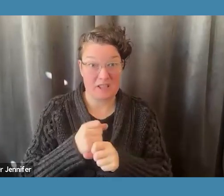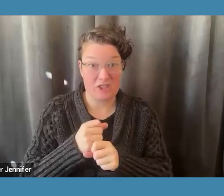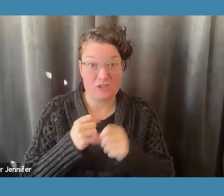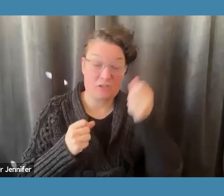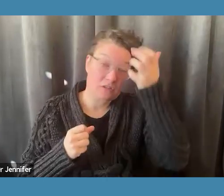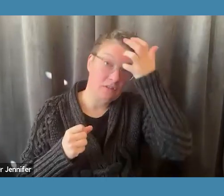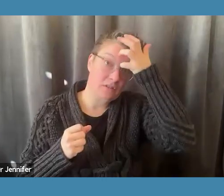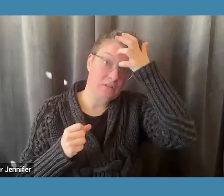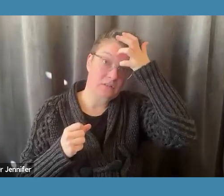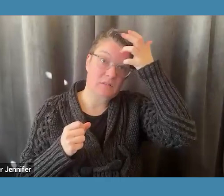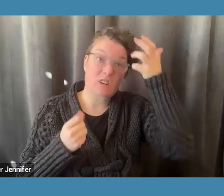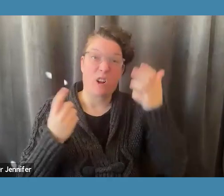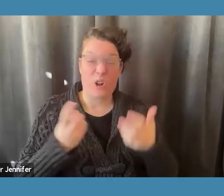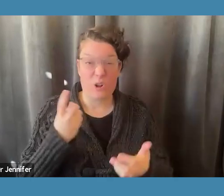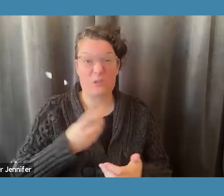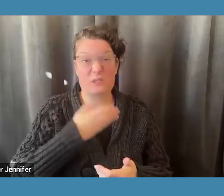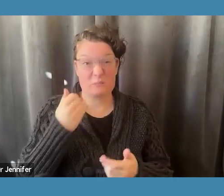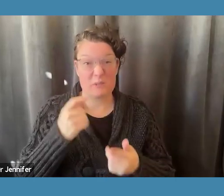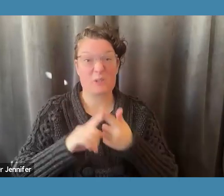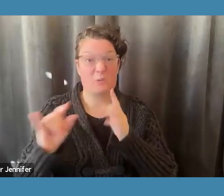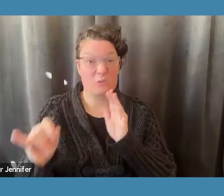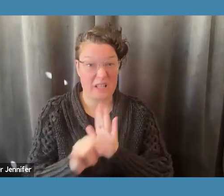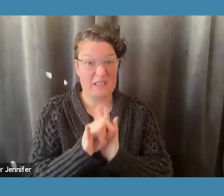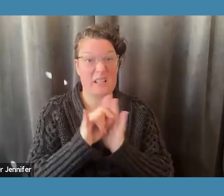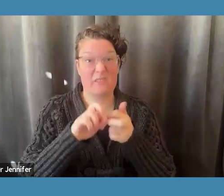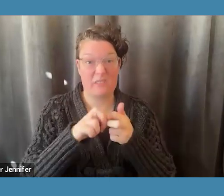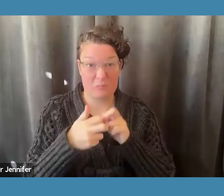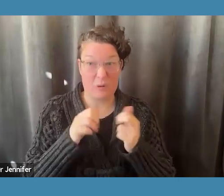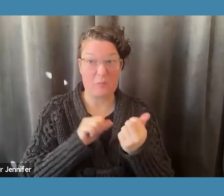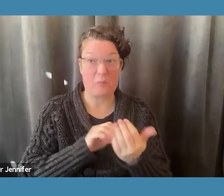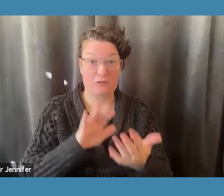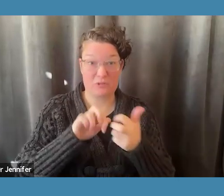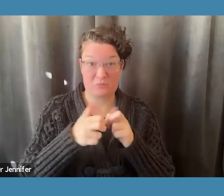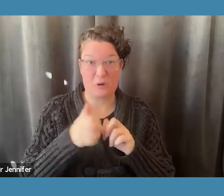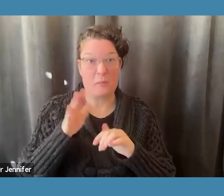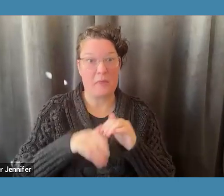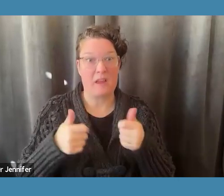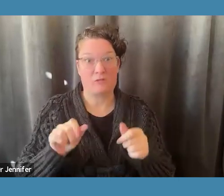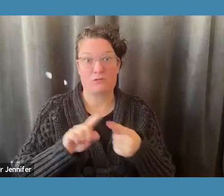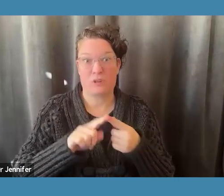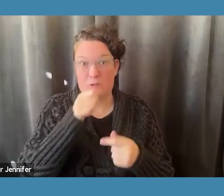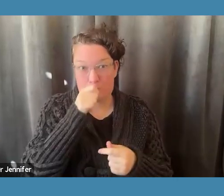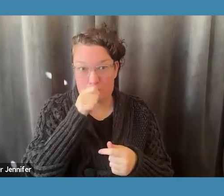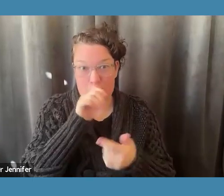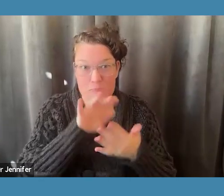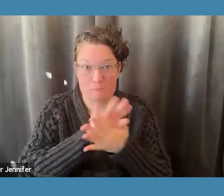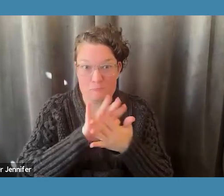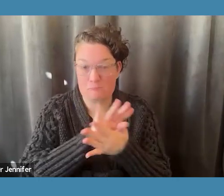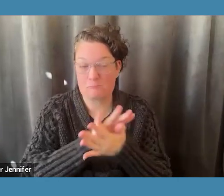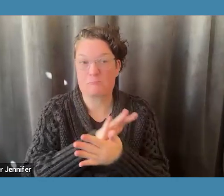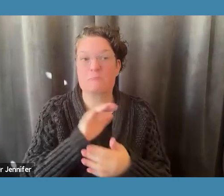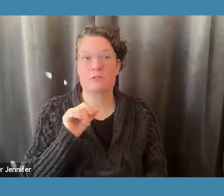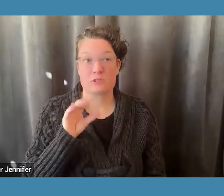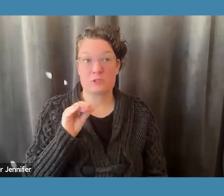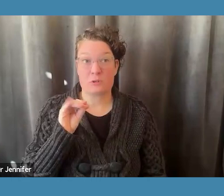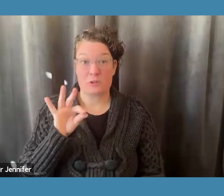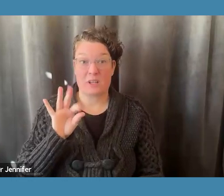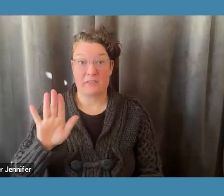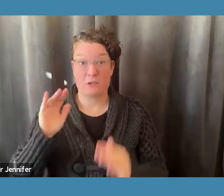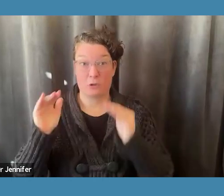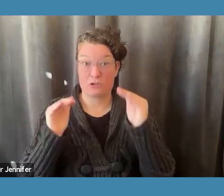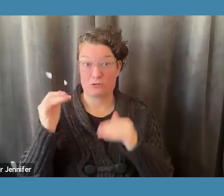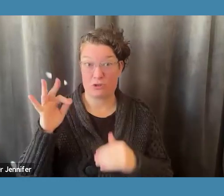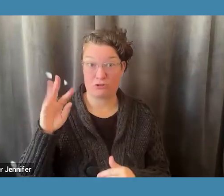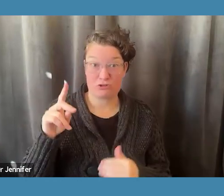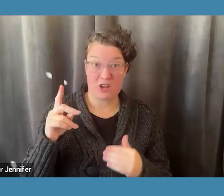is always better to identify and address the problem than to try to keep it a secret. So the fact that your adult child